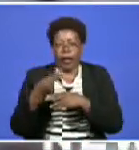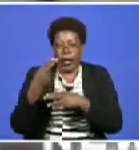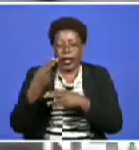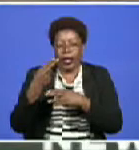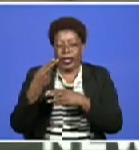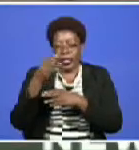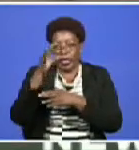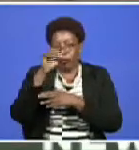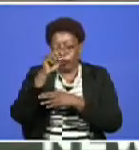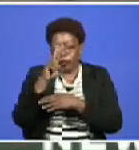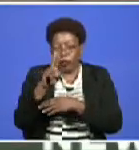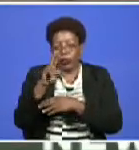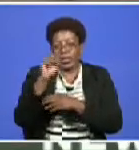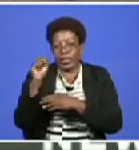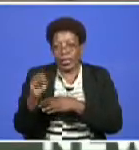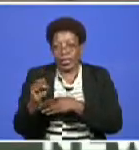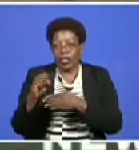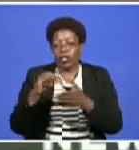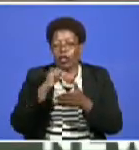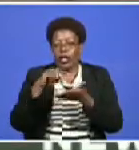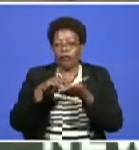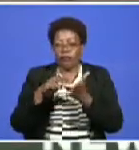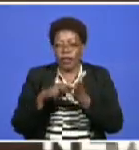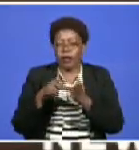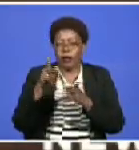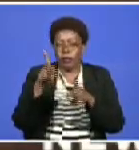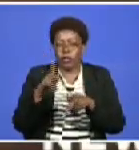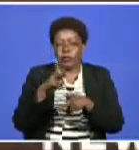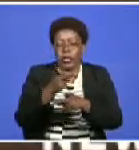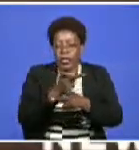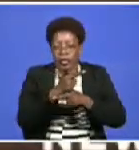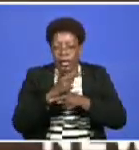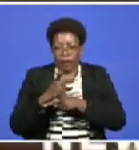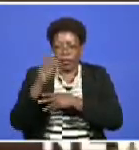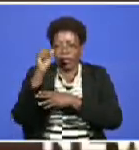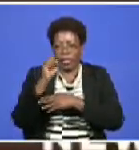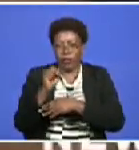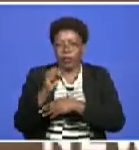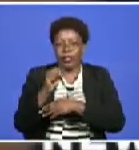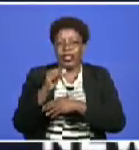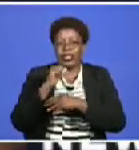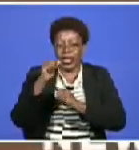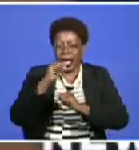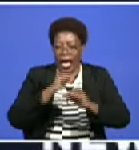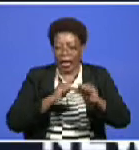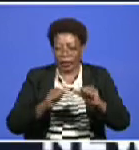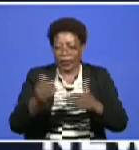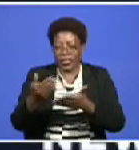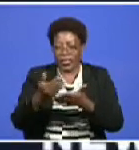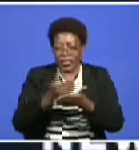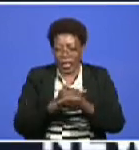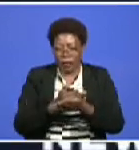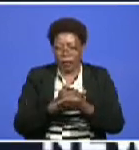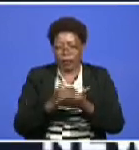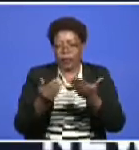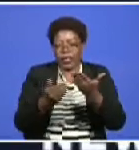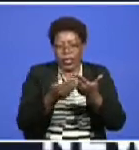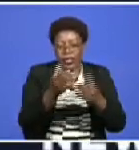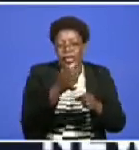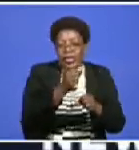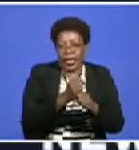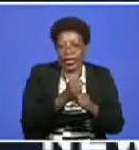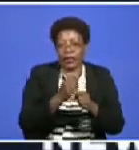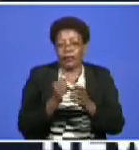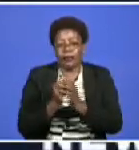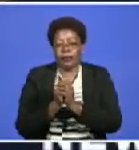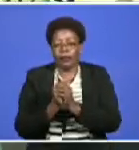However, that does not mean persons should not be taking precaution, as the season is still very much active and some are more vulnerable than others. What we